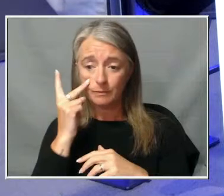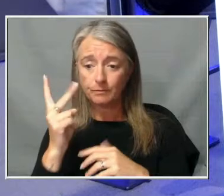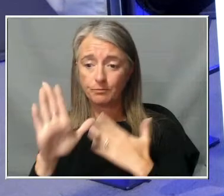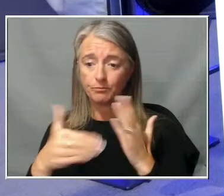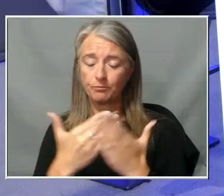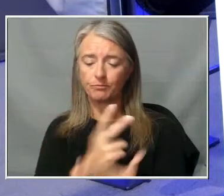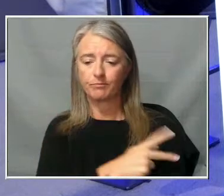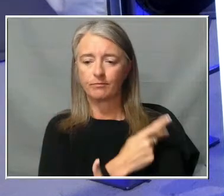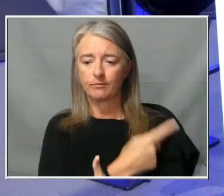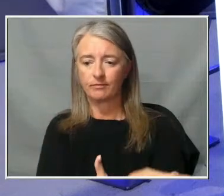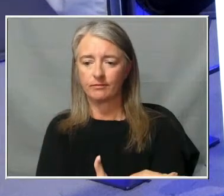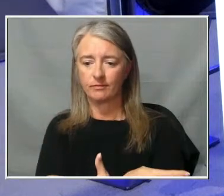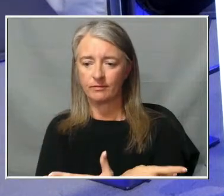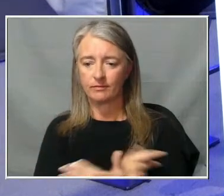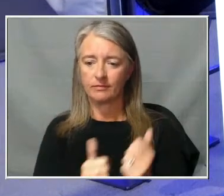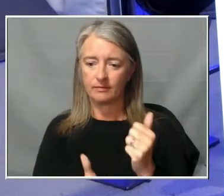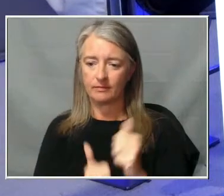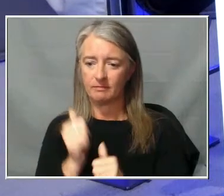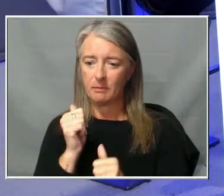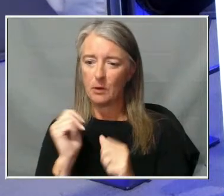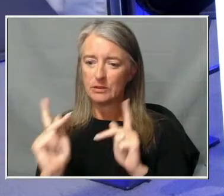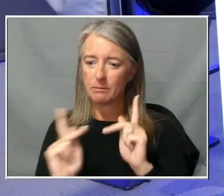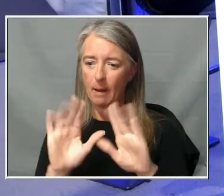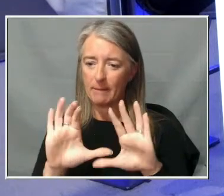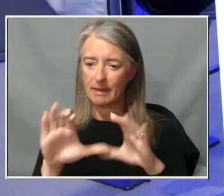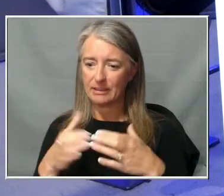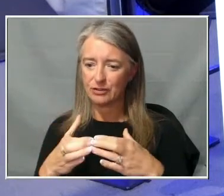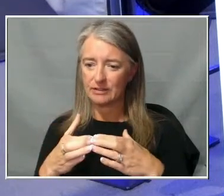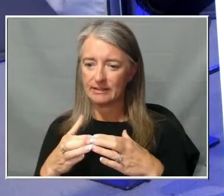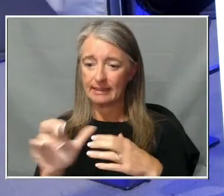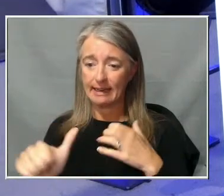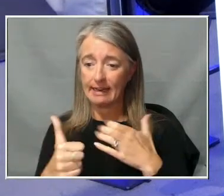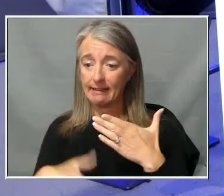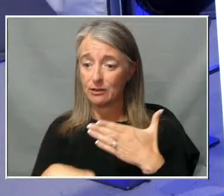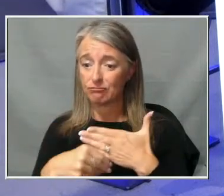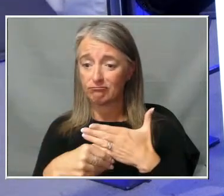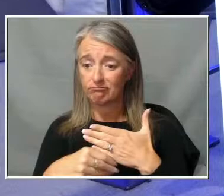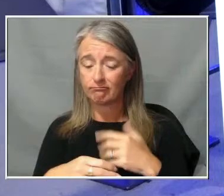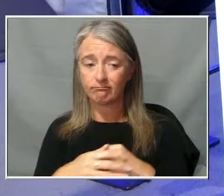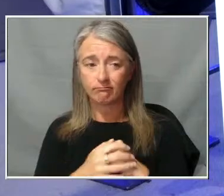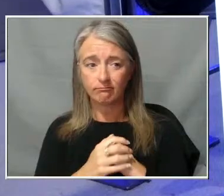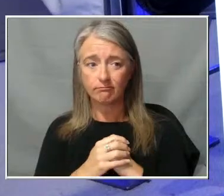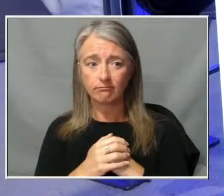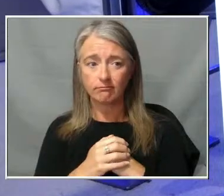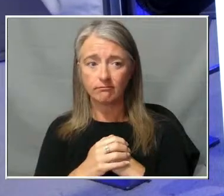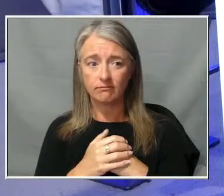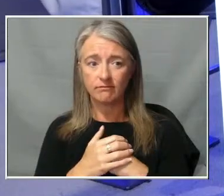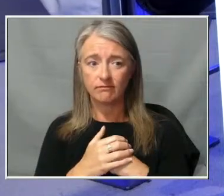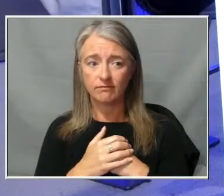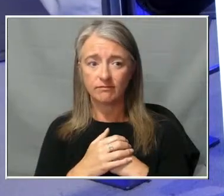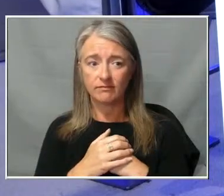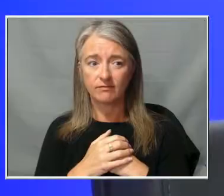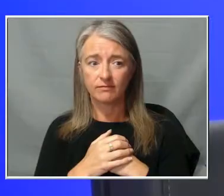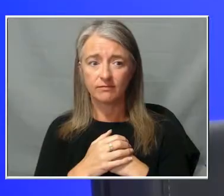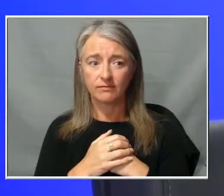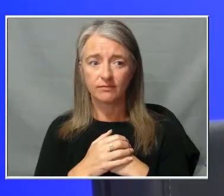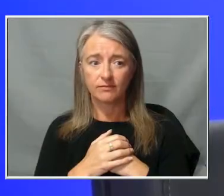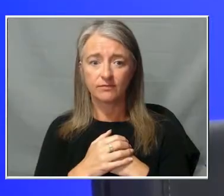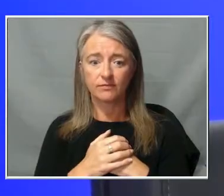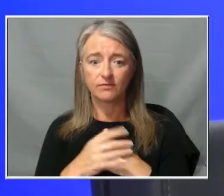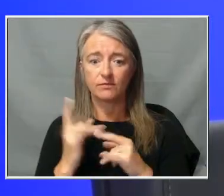perhaps most of the population. Anything to add to that? Your thoughts? Also, alcoholism follows